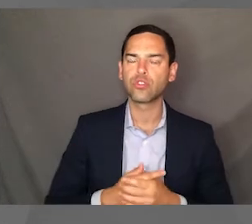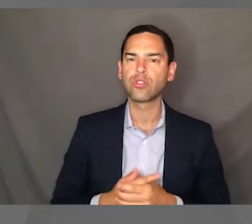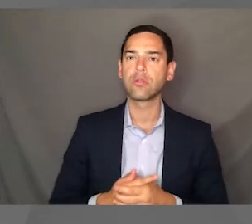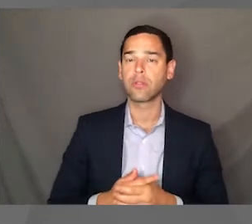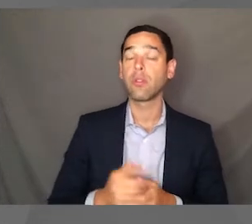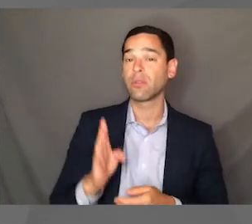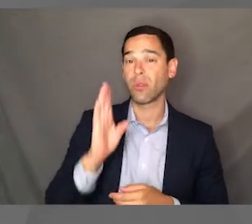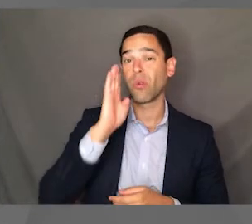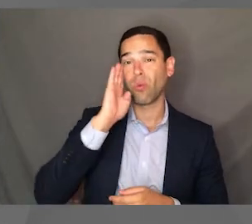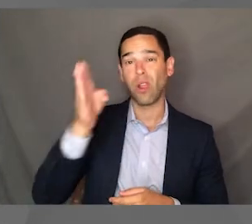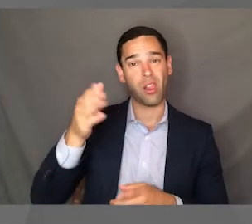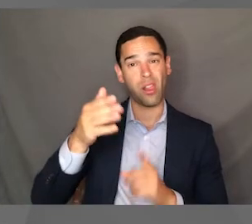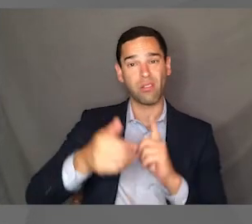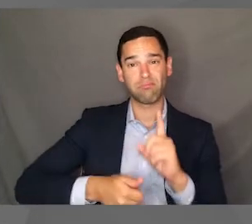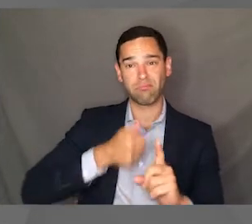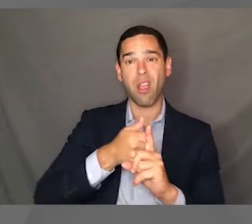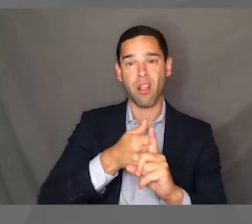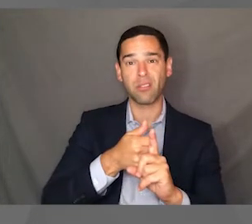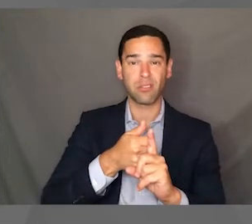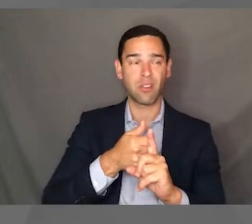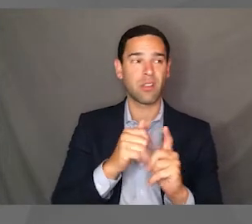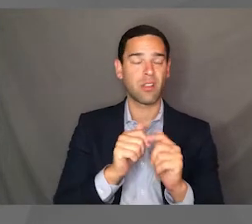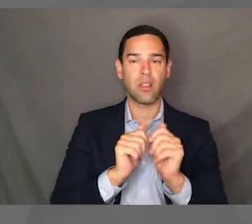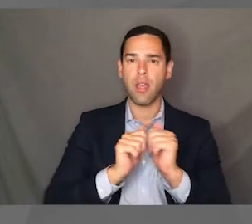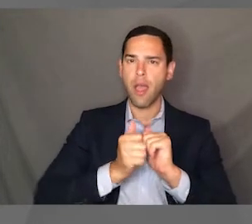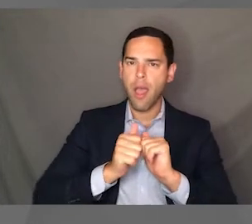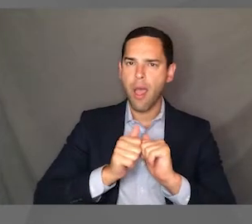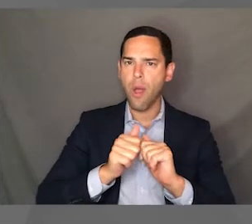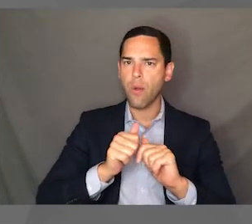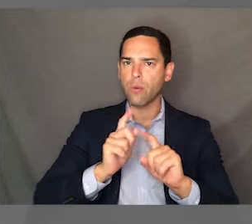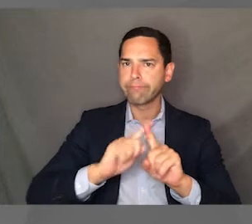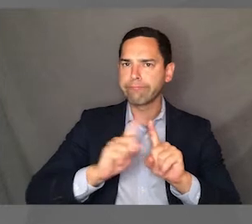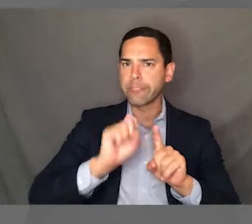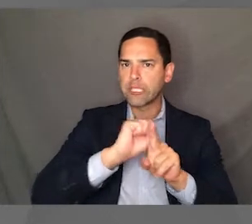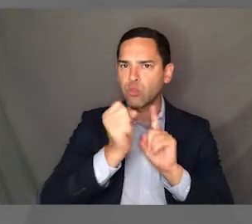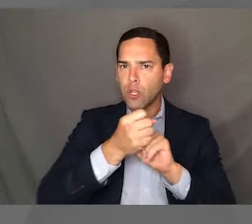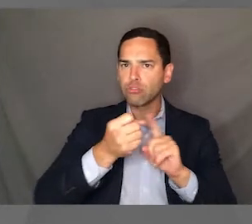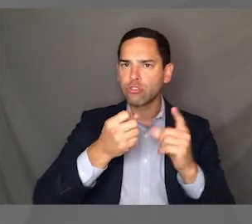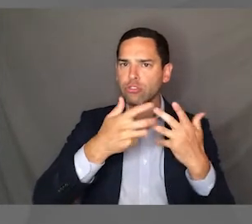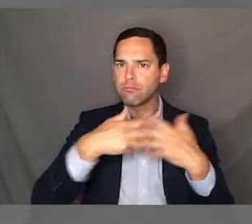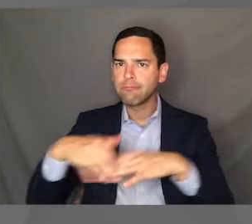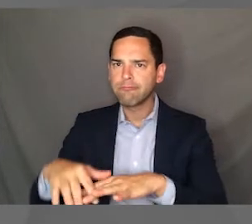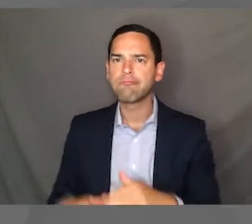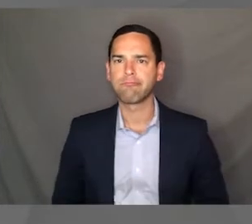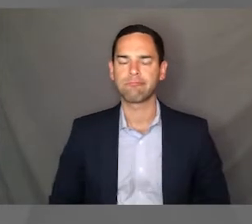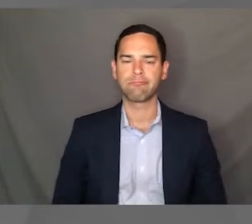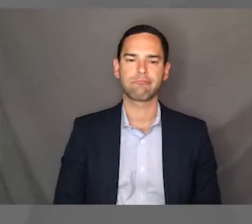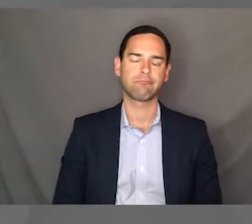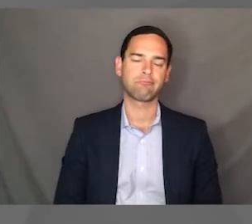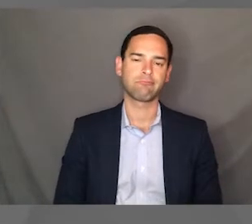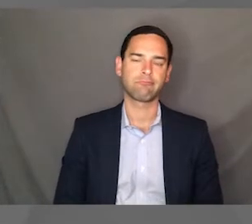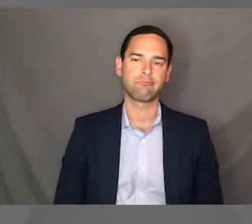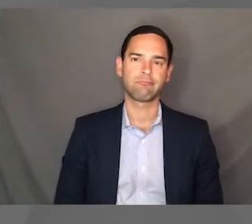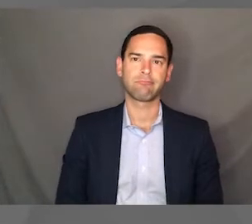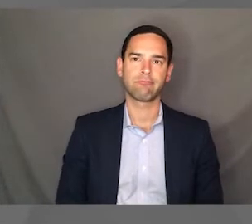impacts how certain situations go forward. So I'm going to